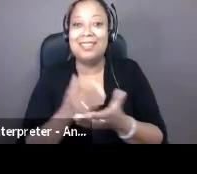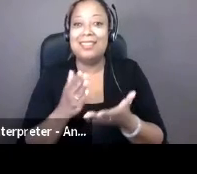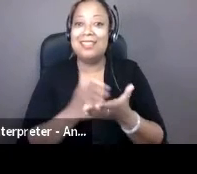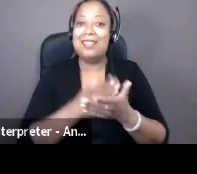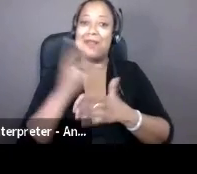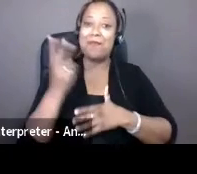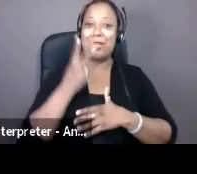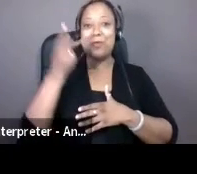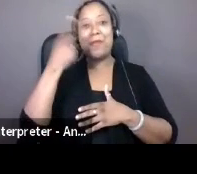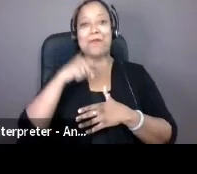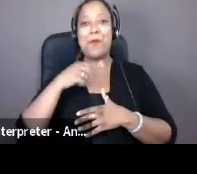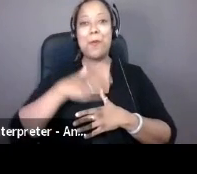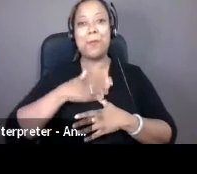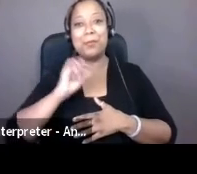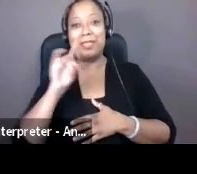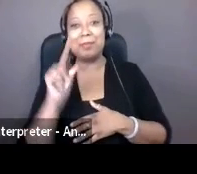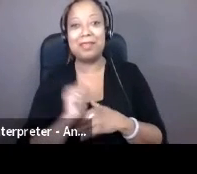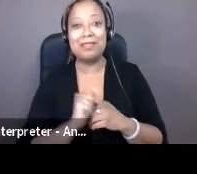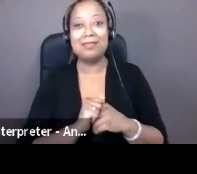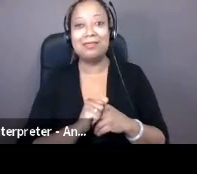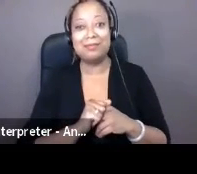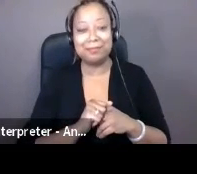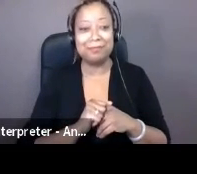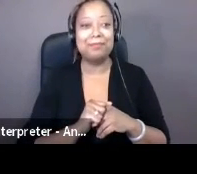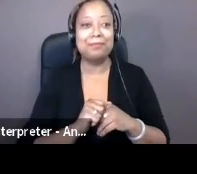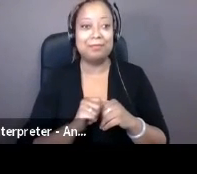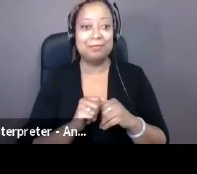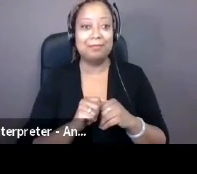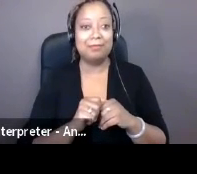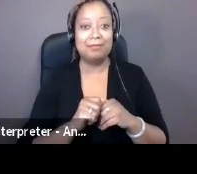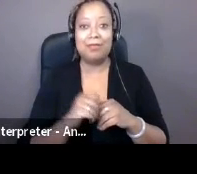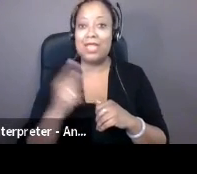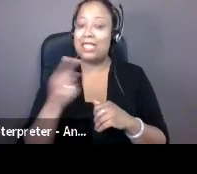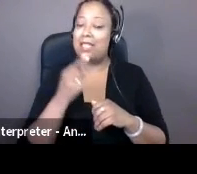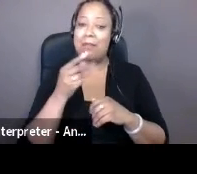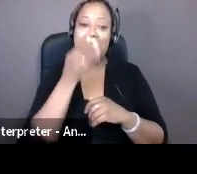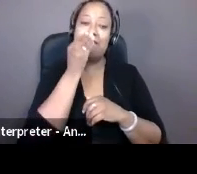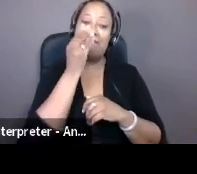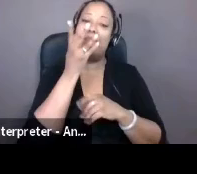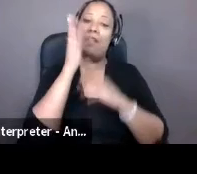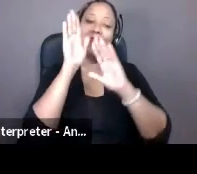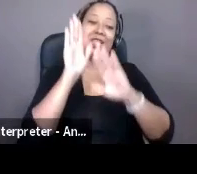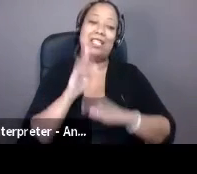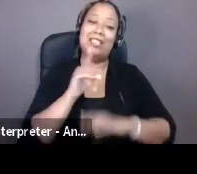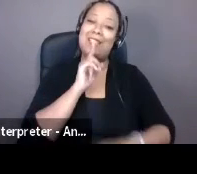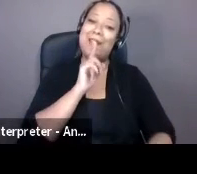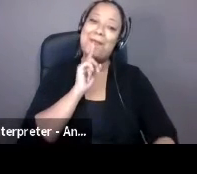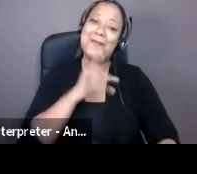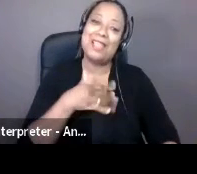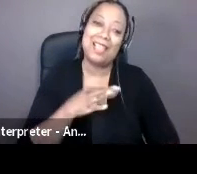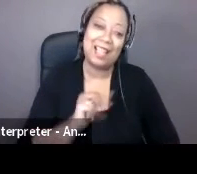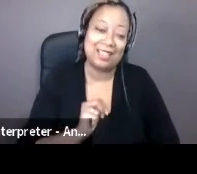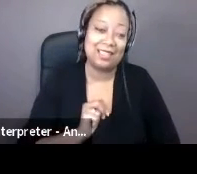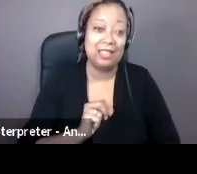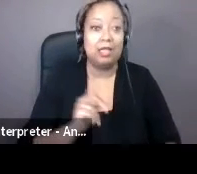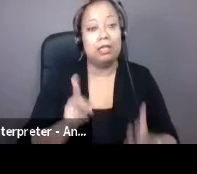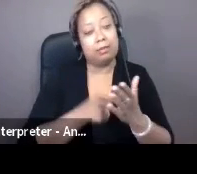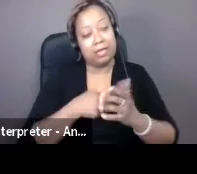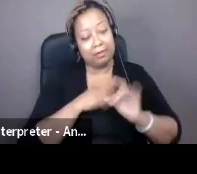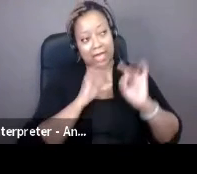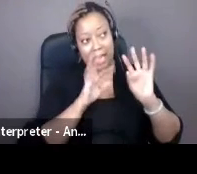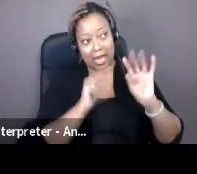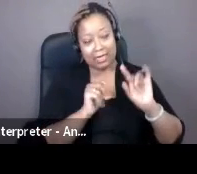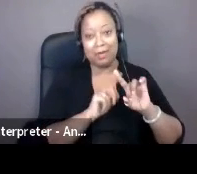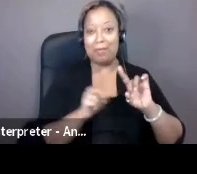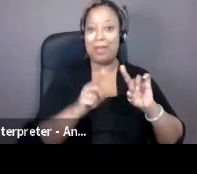the disability. It's something fantastic. I really like it. Sometimes I hate it, but when it's